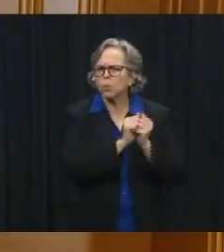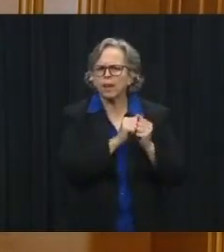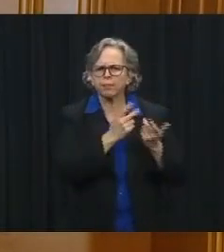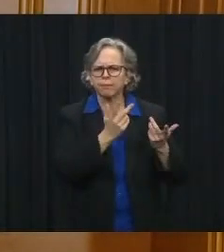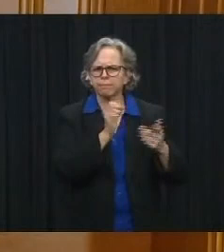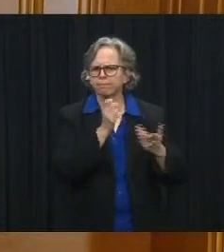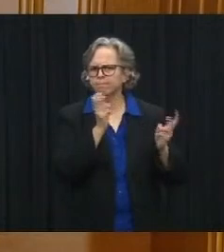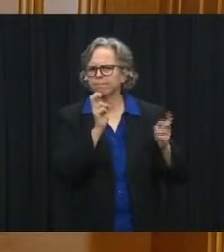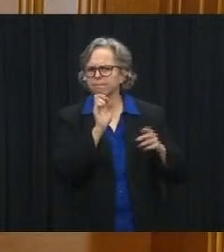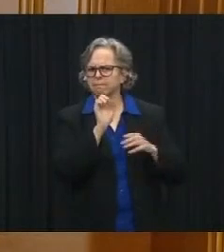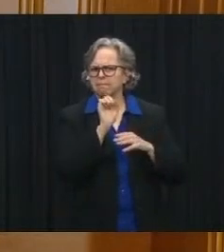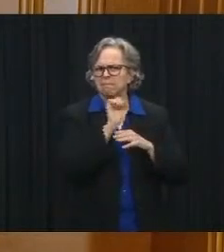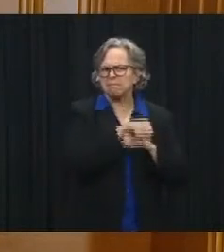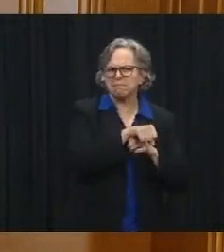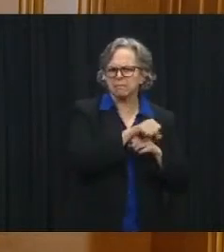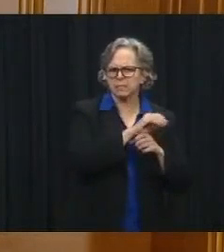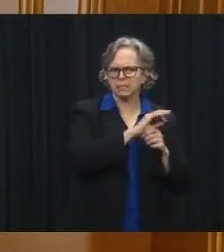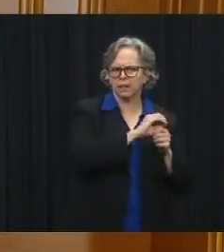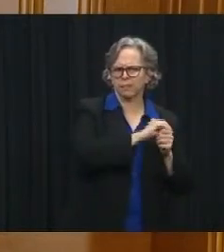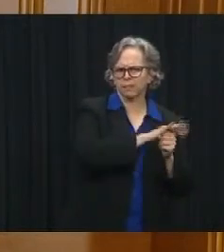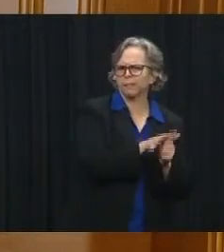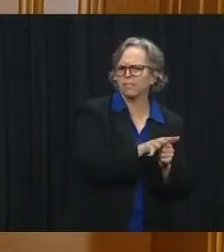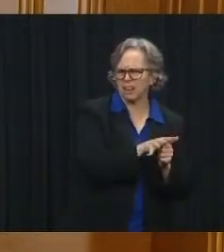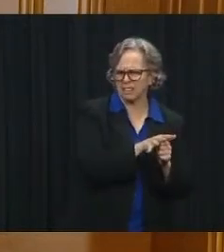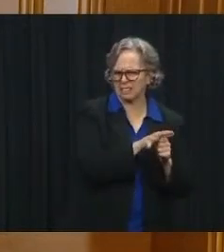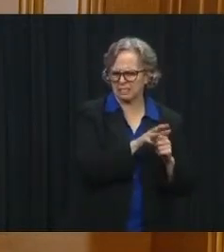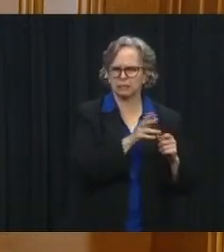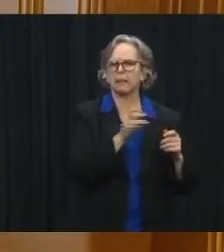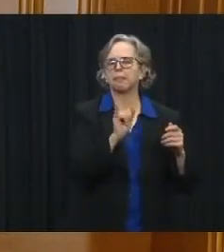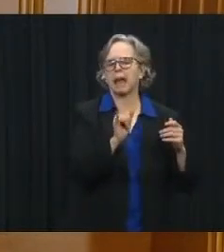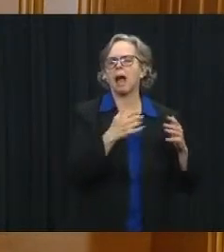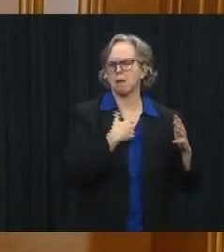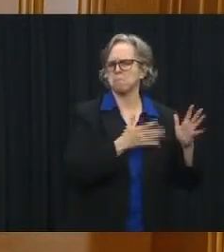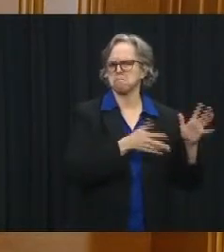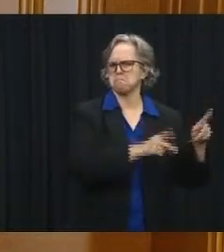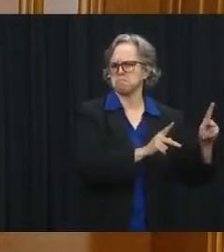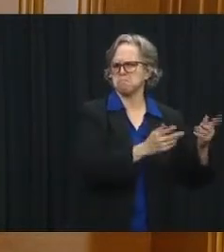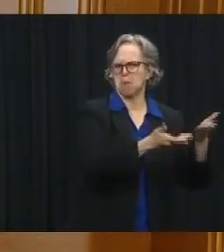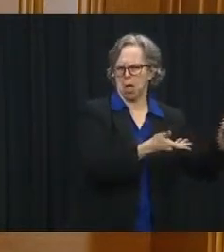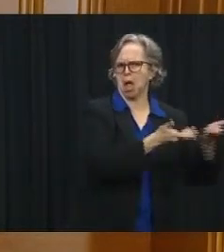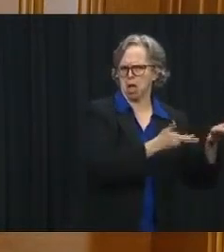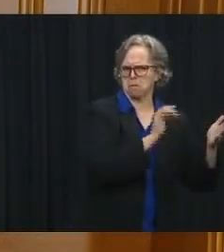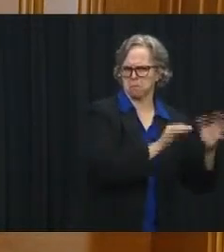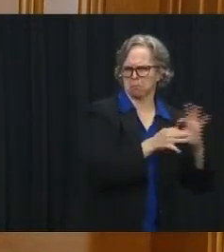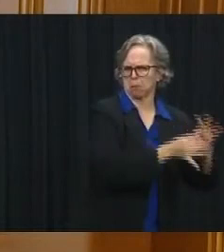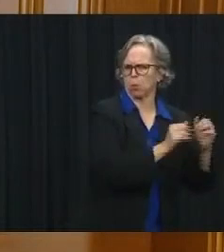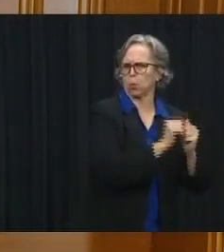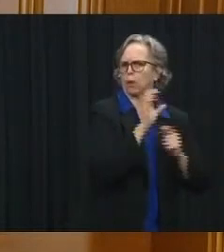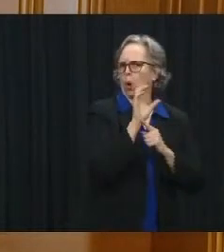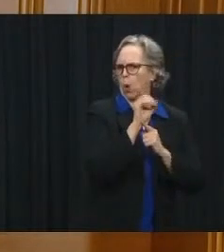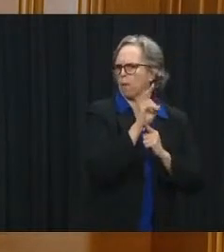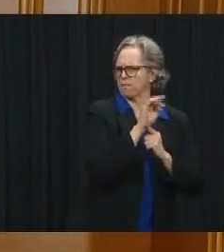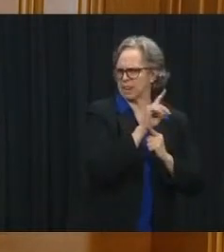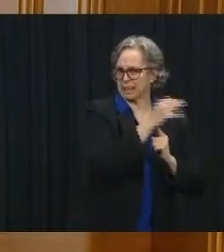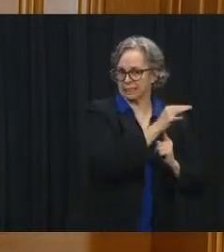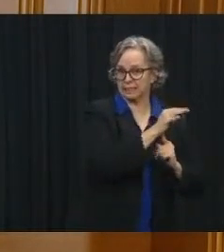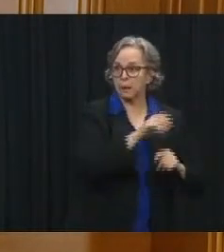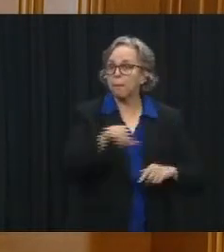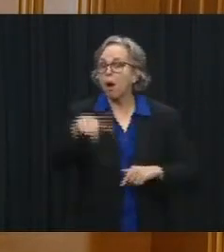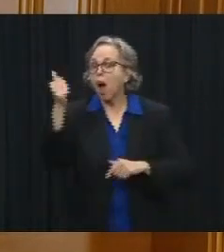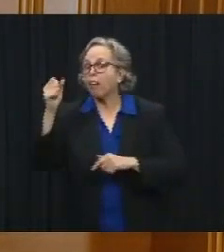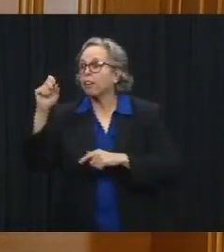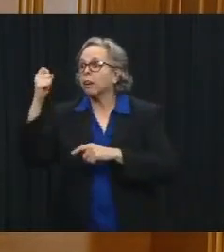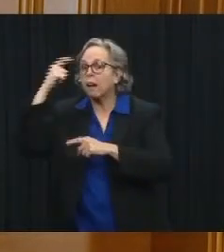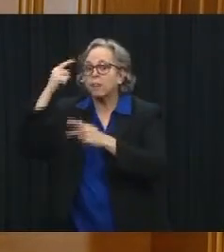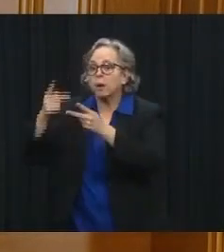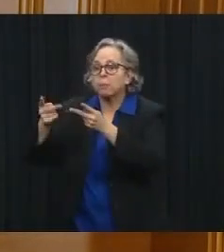That obviously takes priority. But everything else, any other positions, there